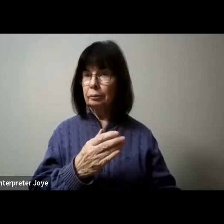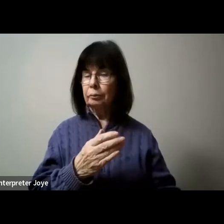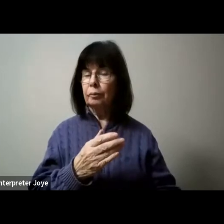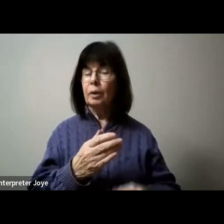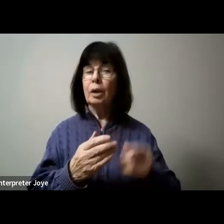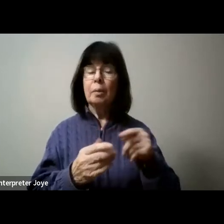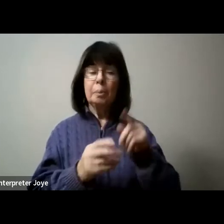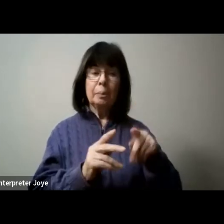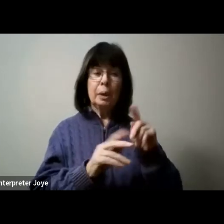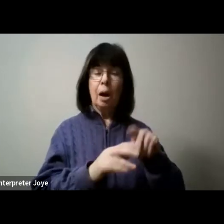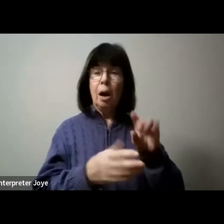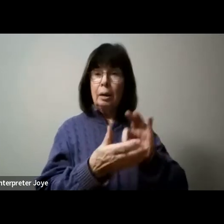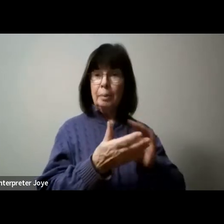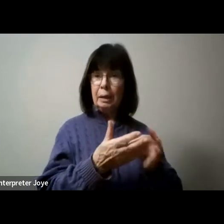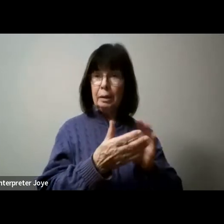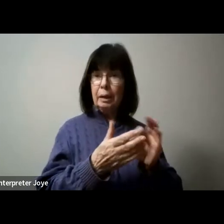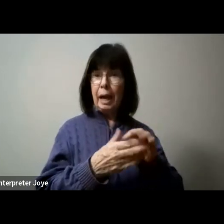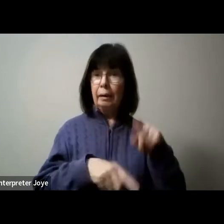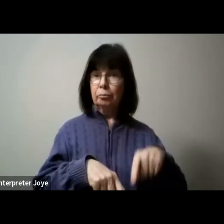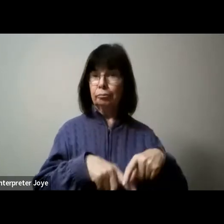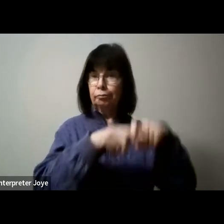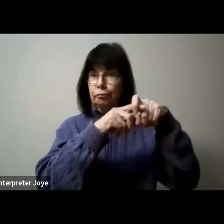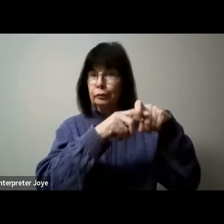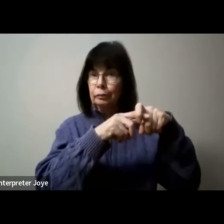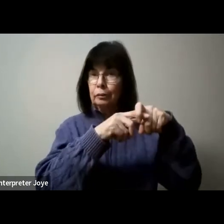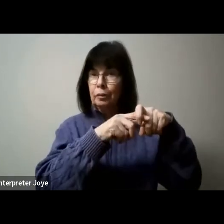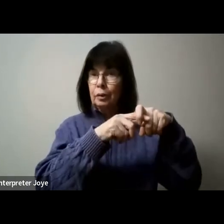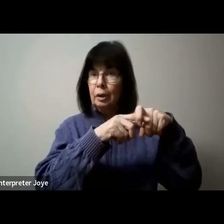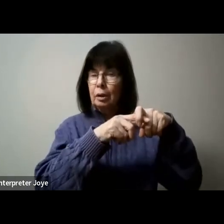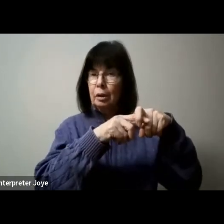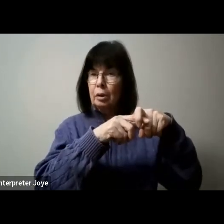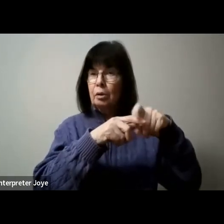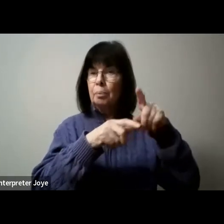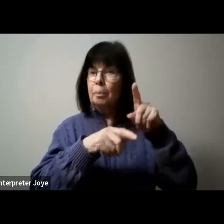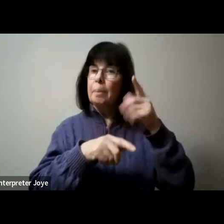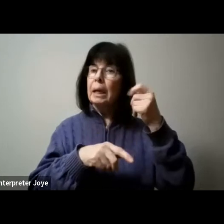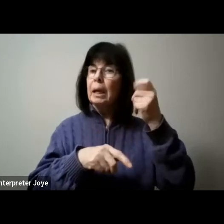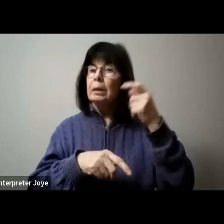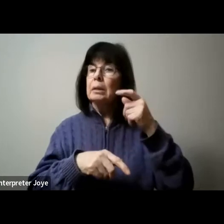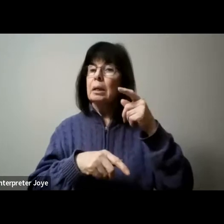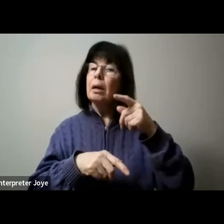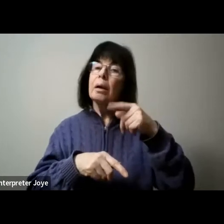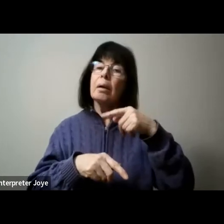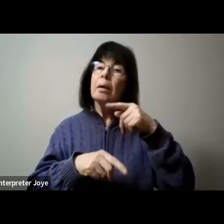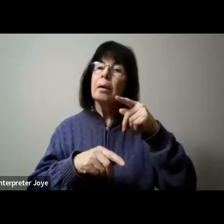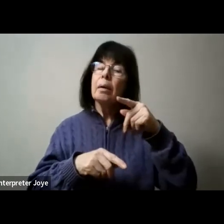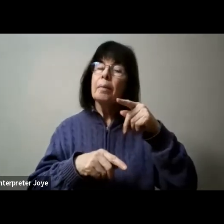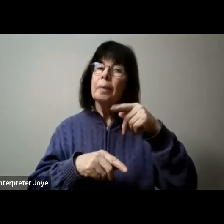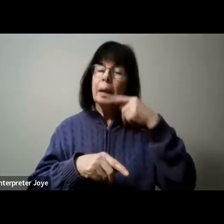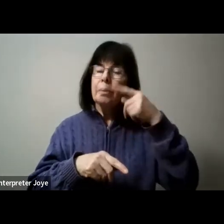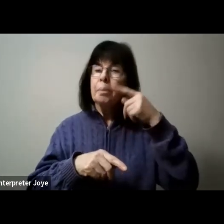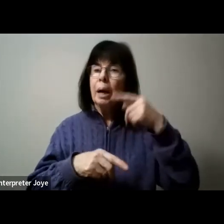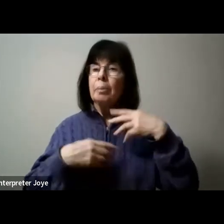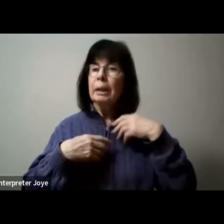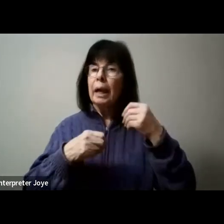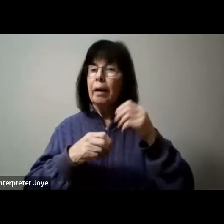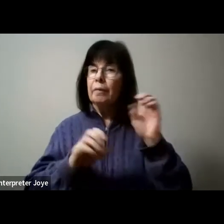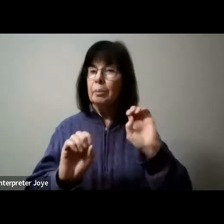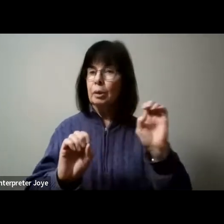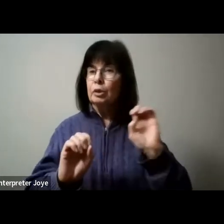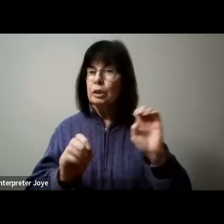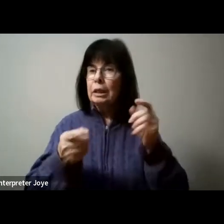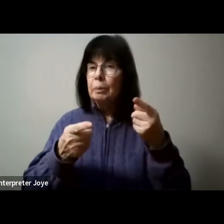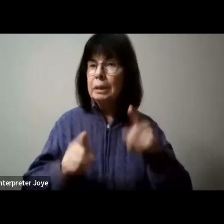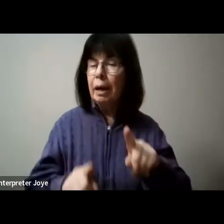processes suspended while the COVID pandemic, while the public health emergency was in place, would have to recertify, and that would result in